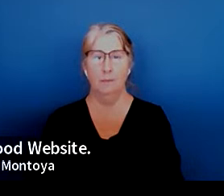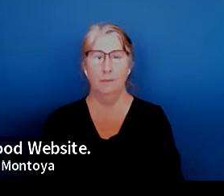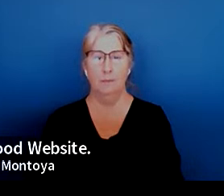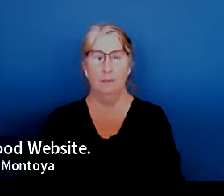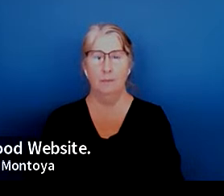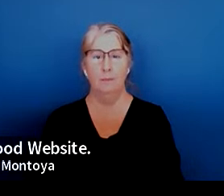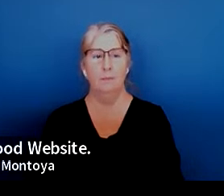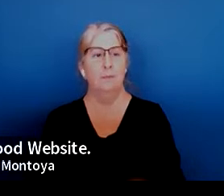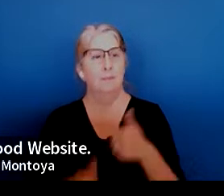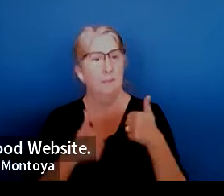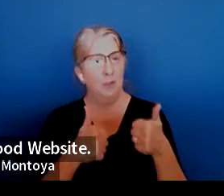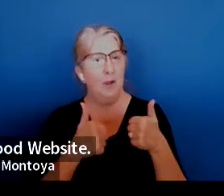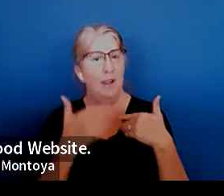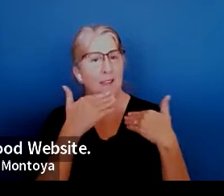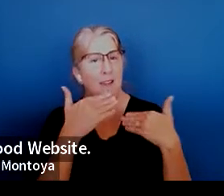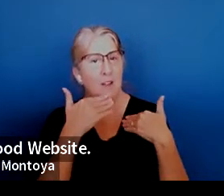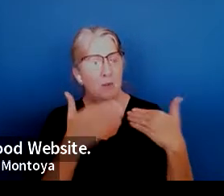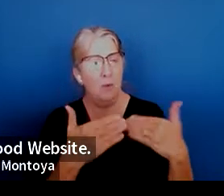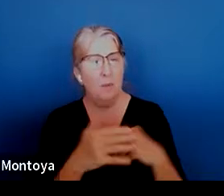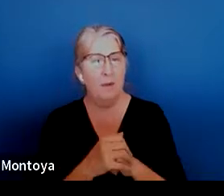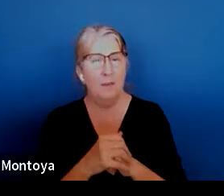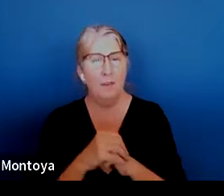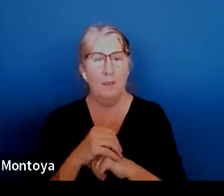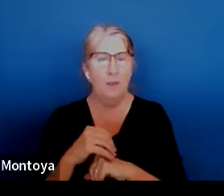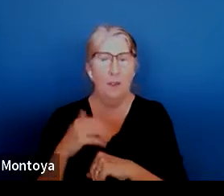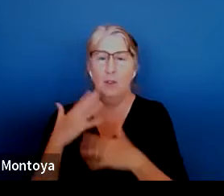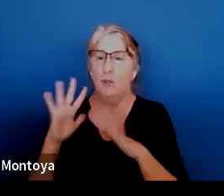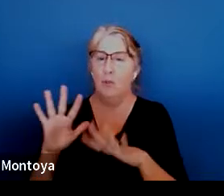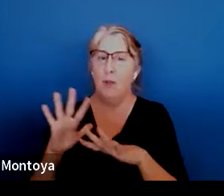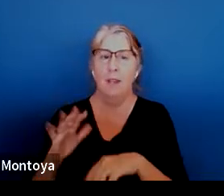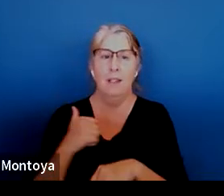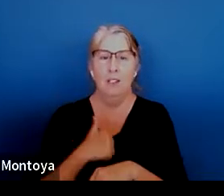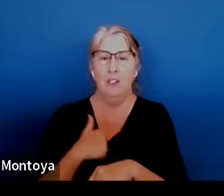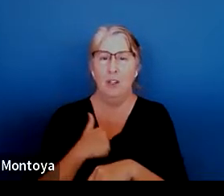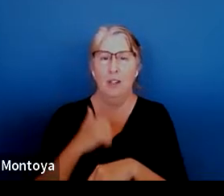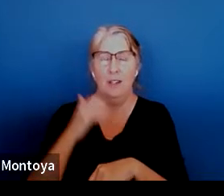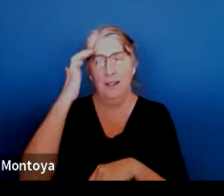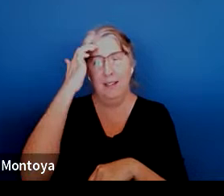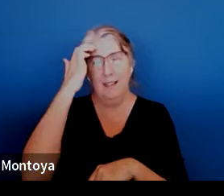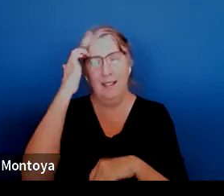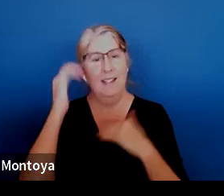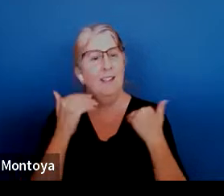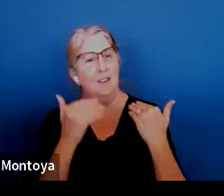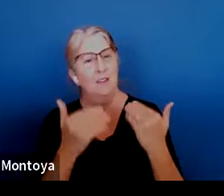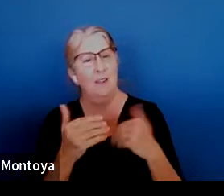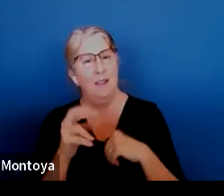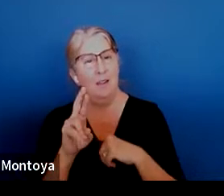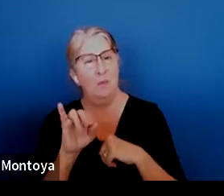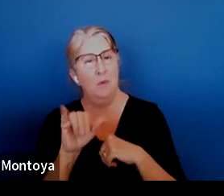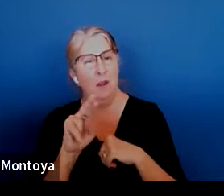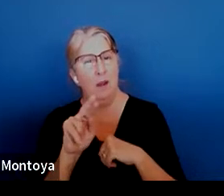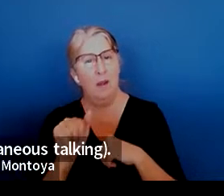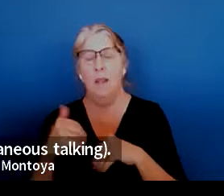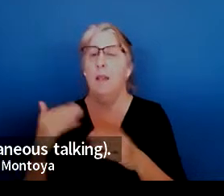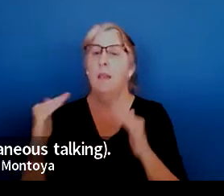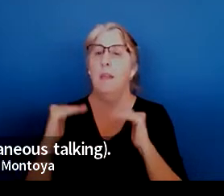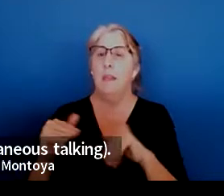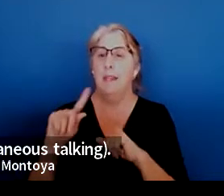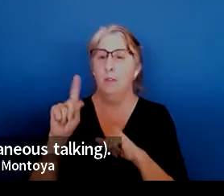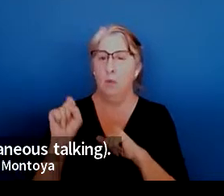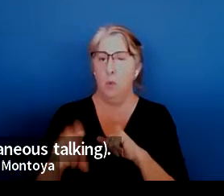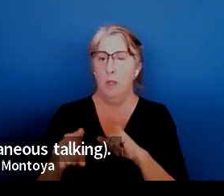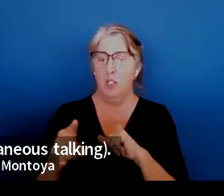Great. Right. Thank you. Then, sorry. Oh, go ahead, Jim. The next question we